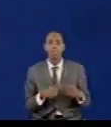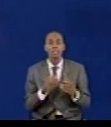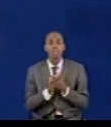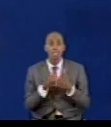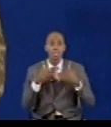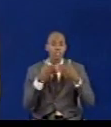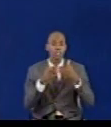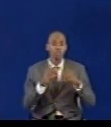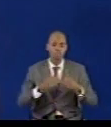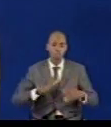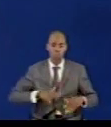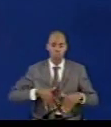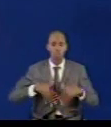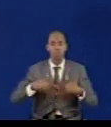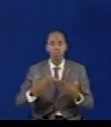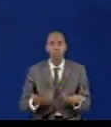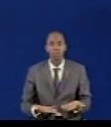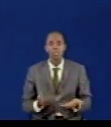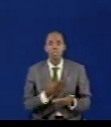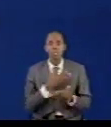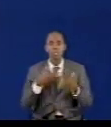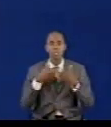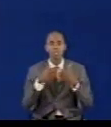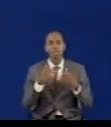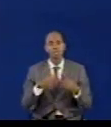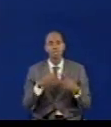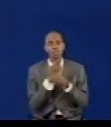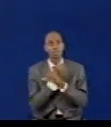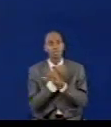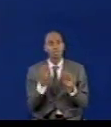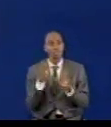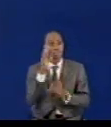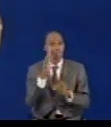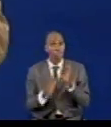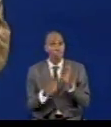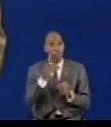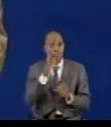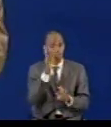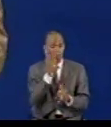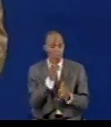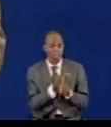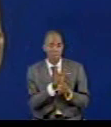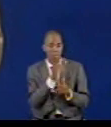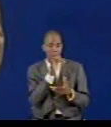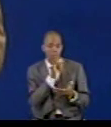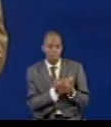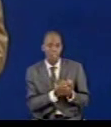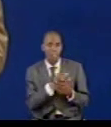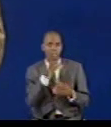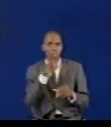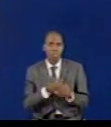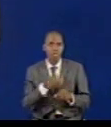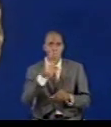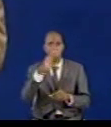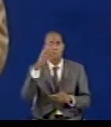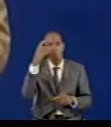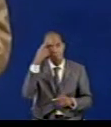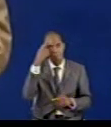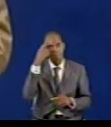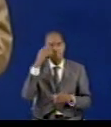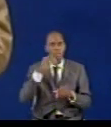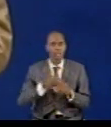confession and that leads to conversion. If you keep that in your mind, in